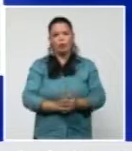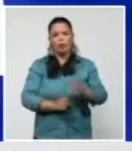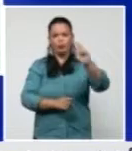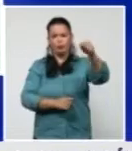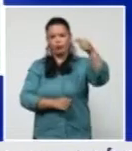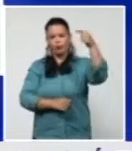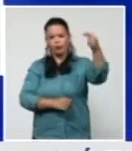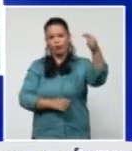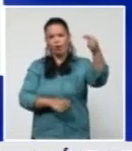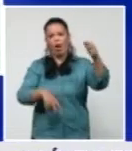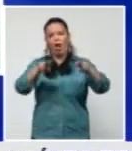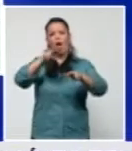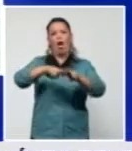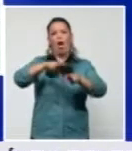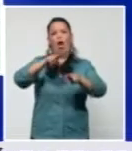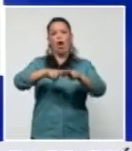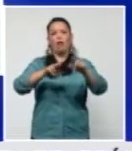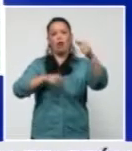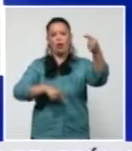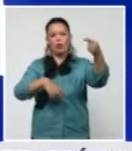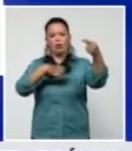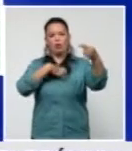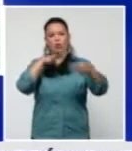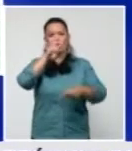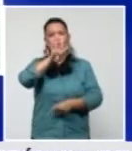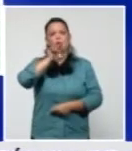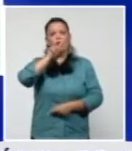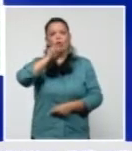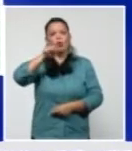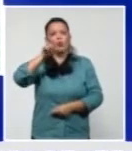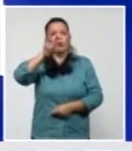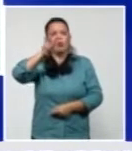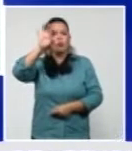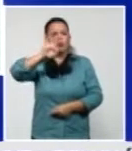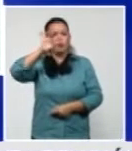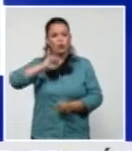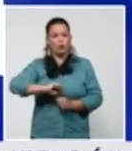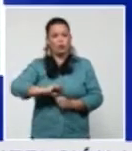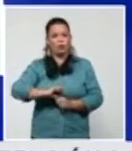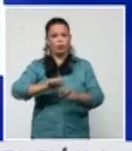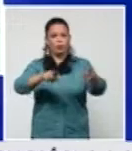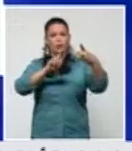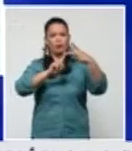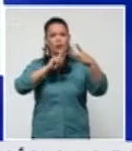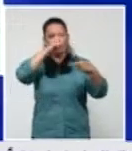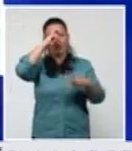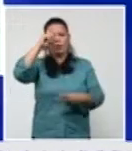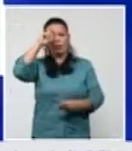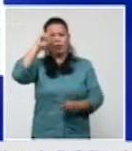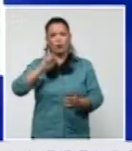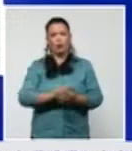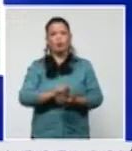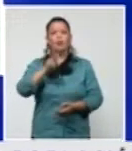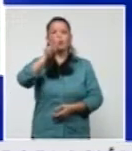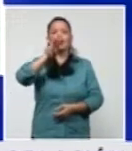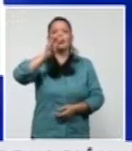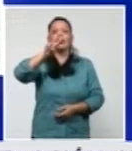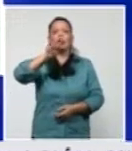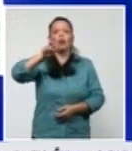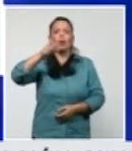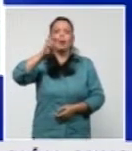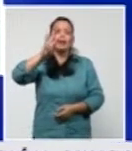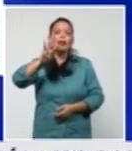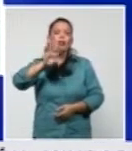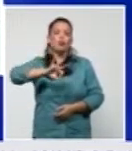are Cubans, and 11 are foreigners. 25, or 56.8% of the